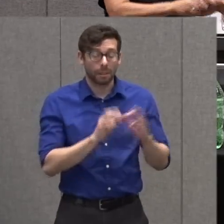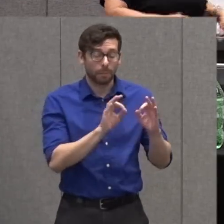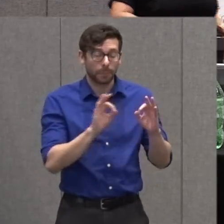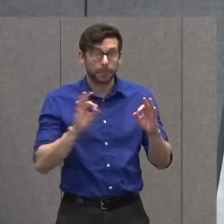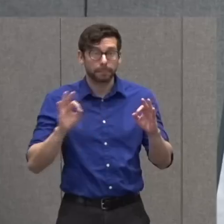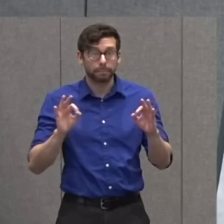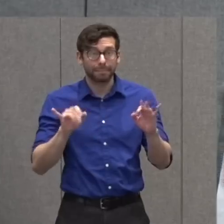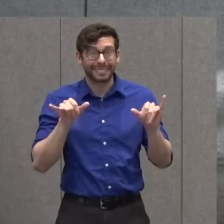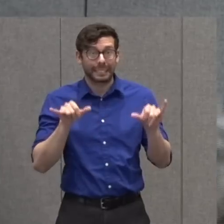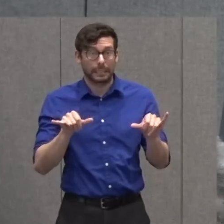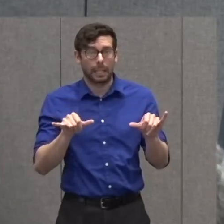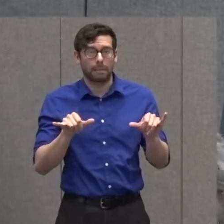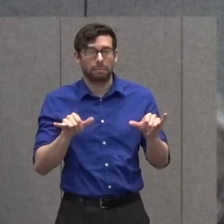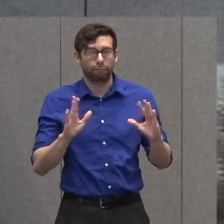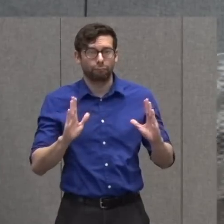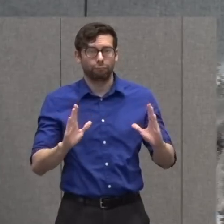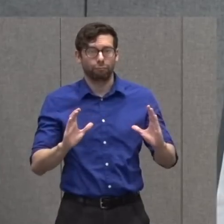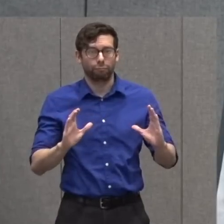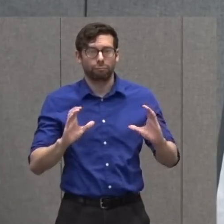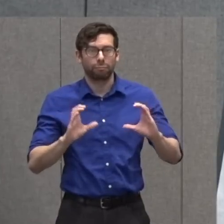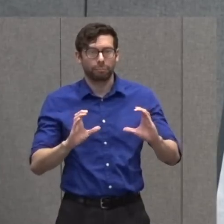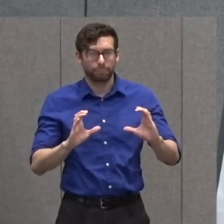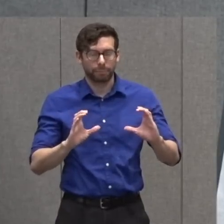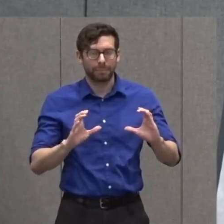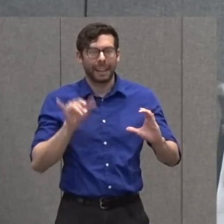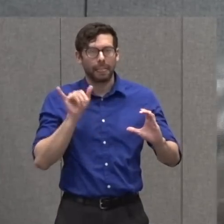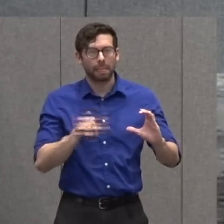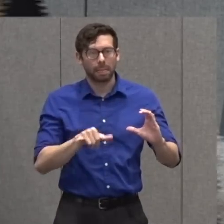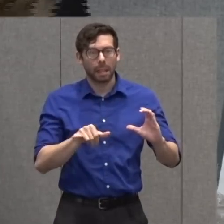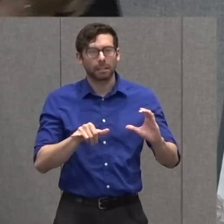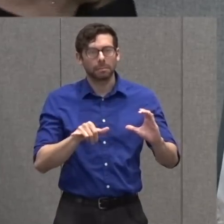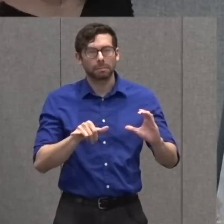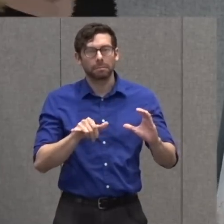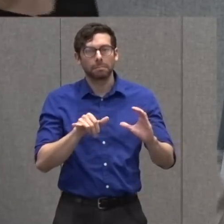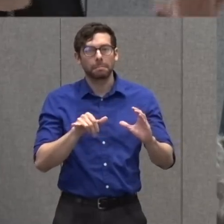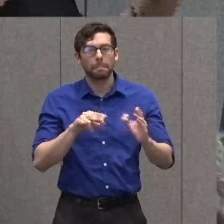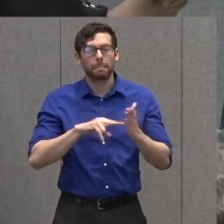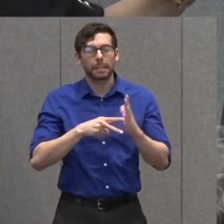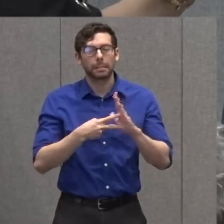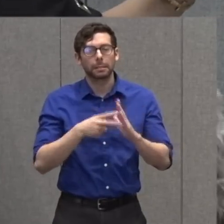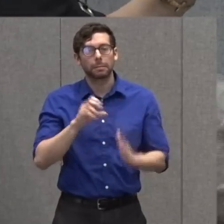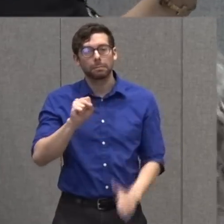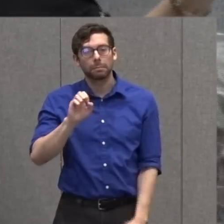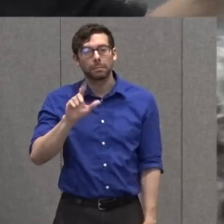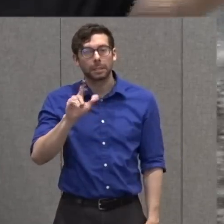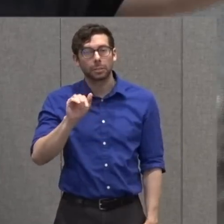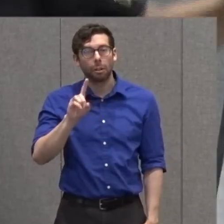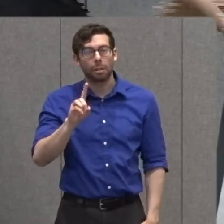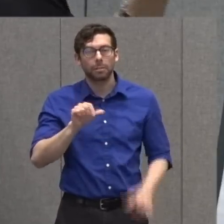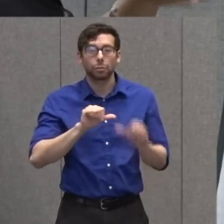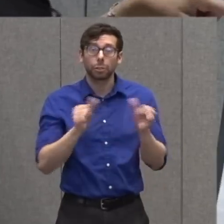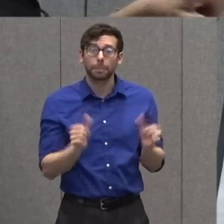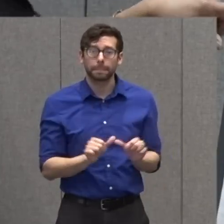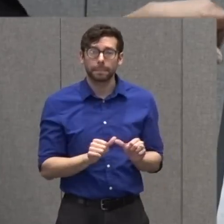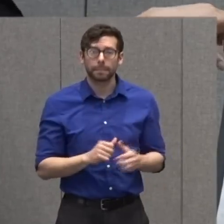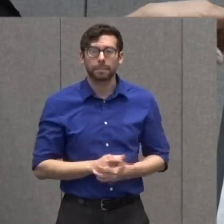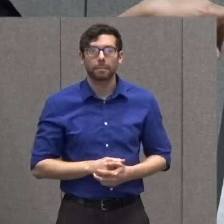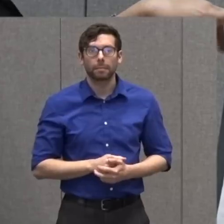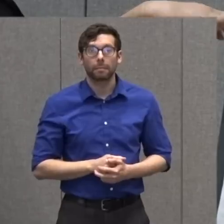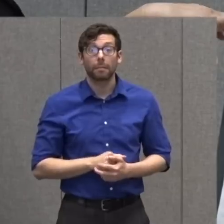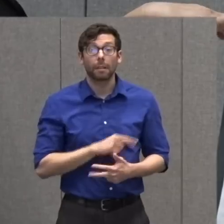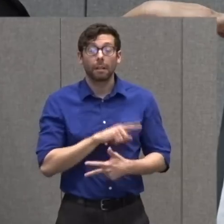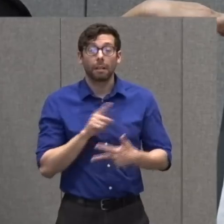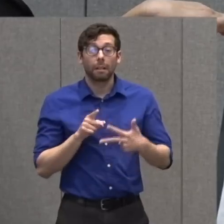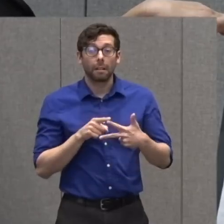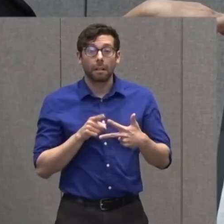pattern, and that is what makes a solid shape. Yeah. okay? Another form of our matter